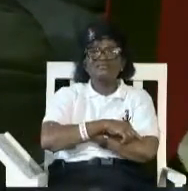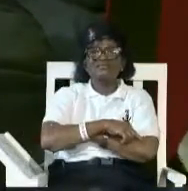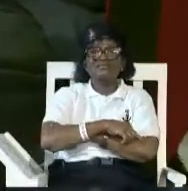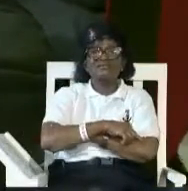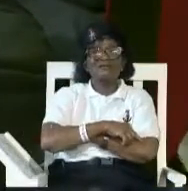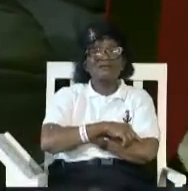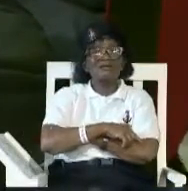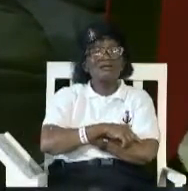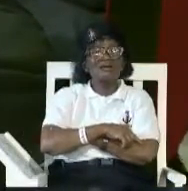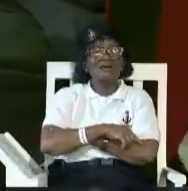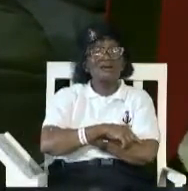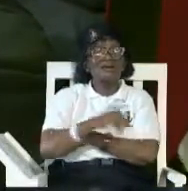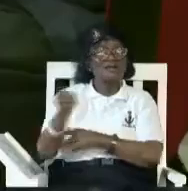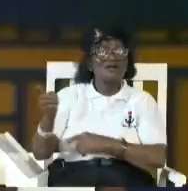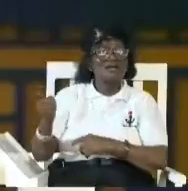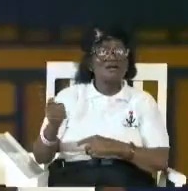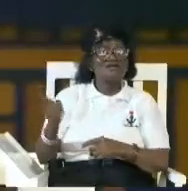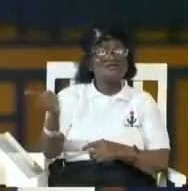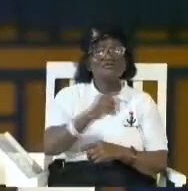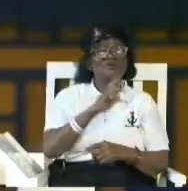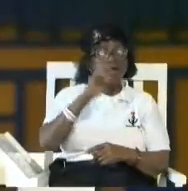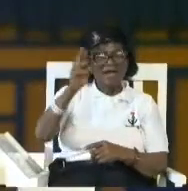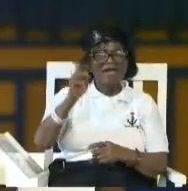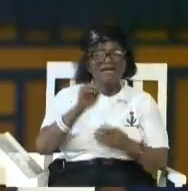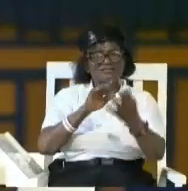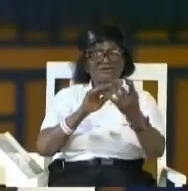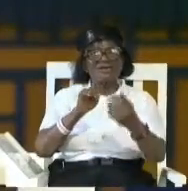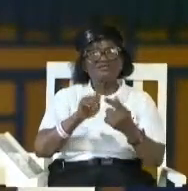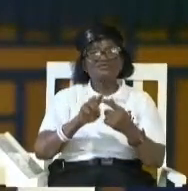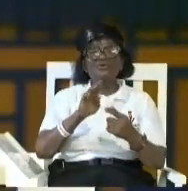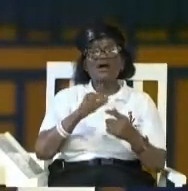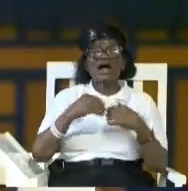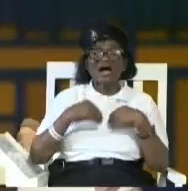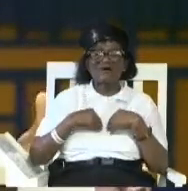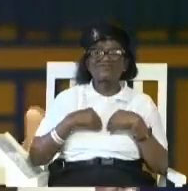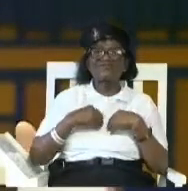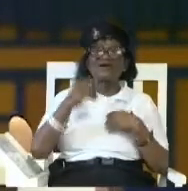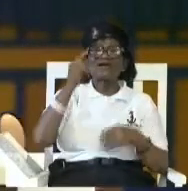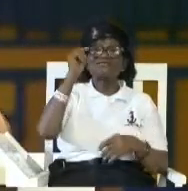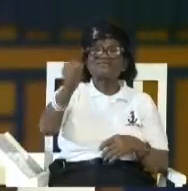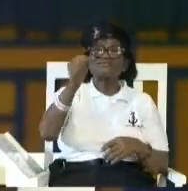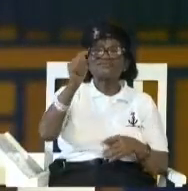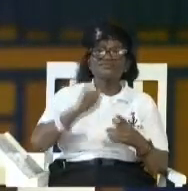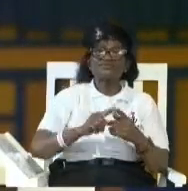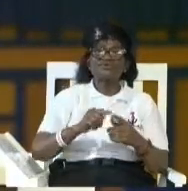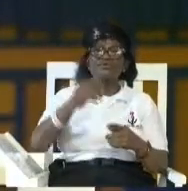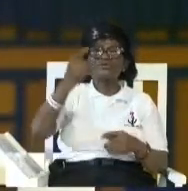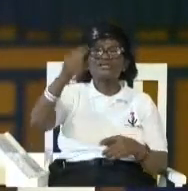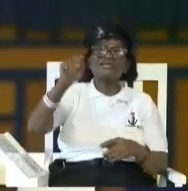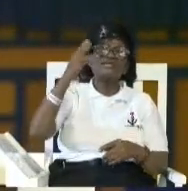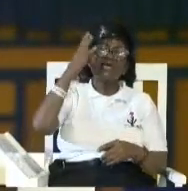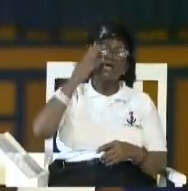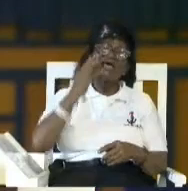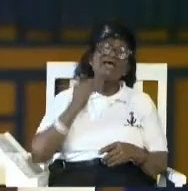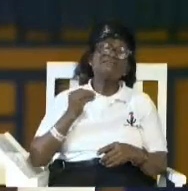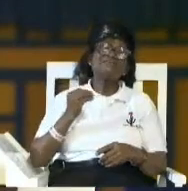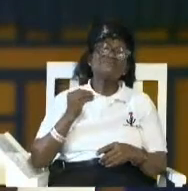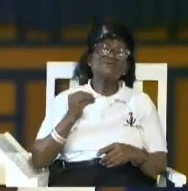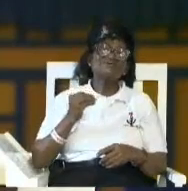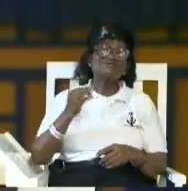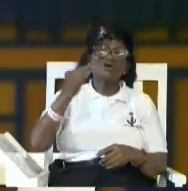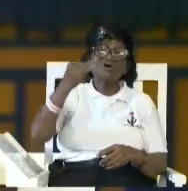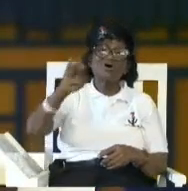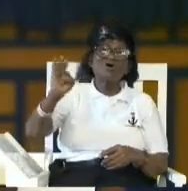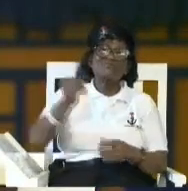you are expected to have testified to the experience of